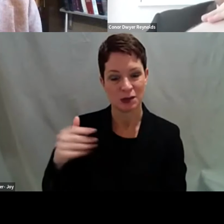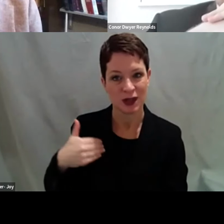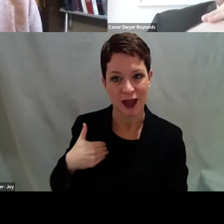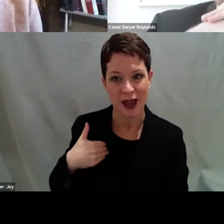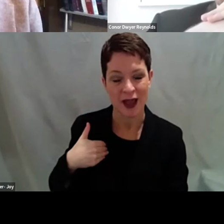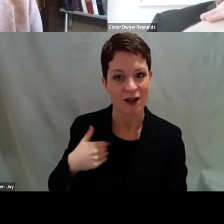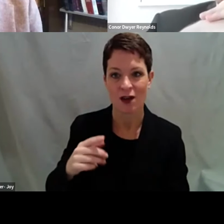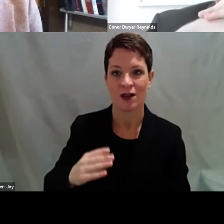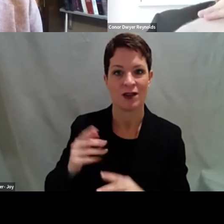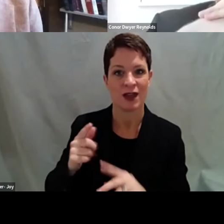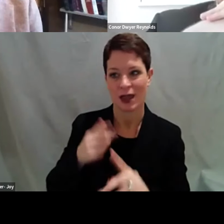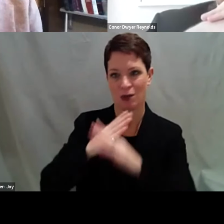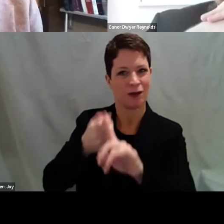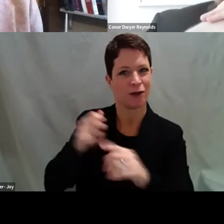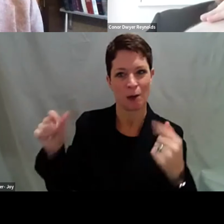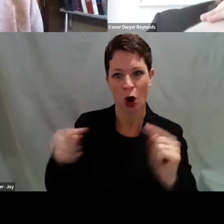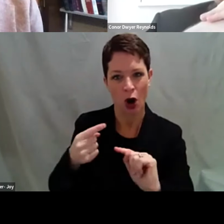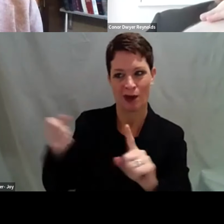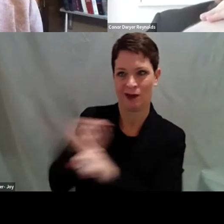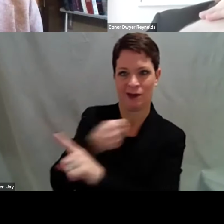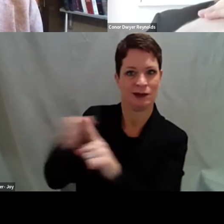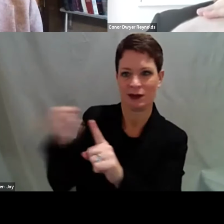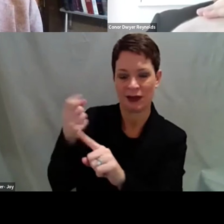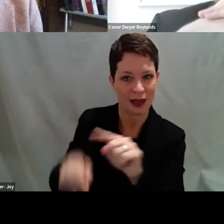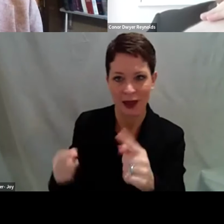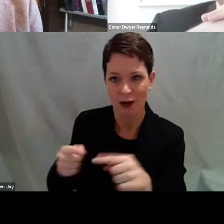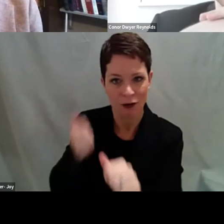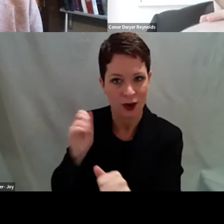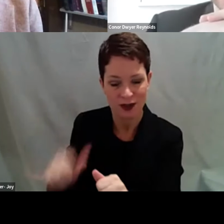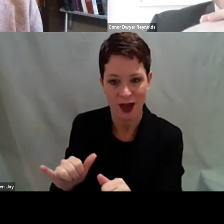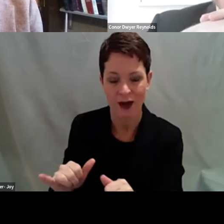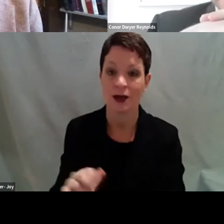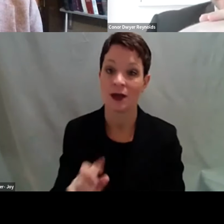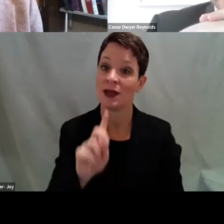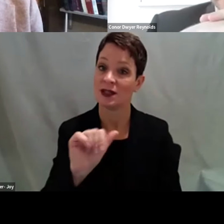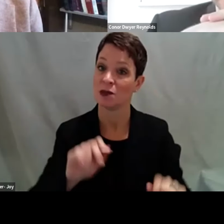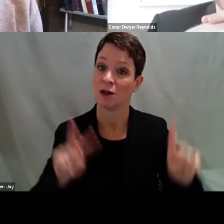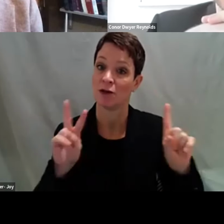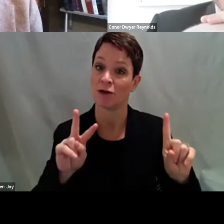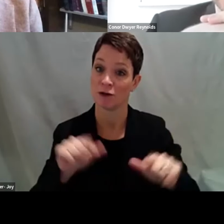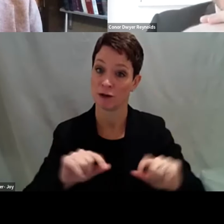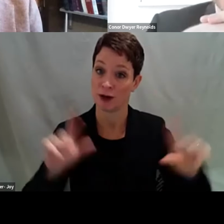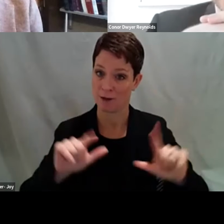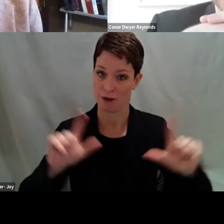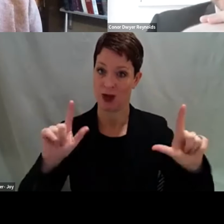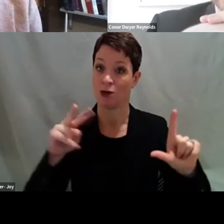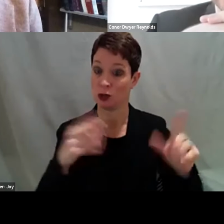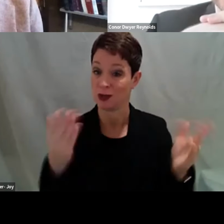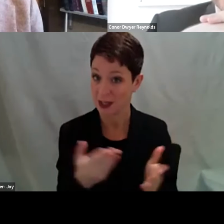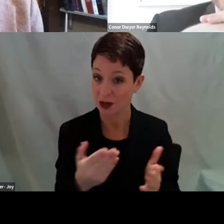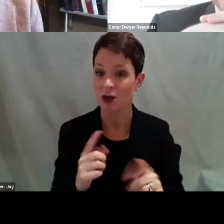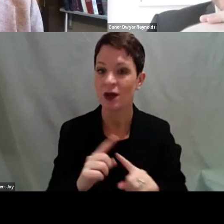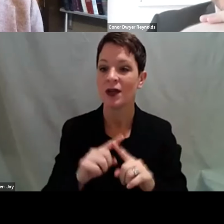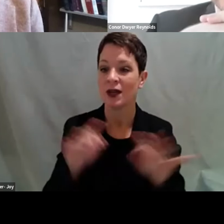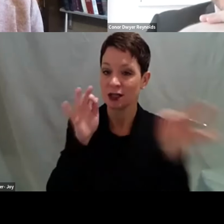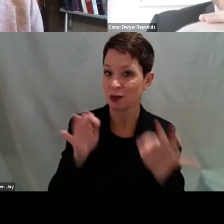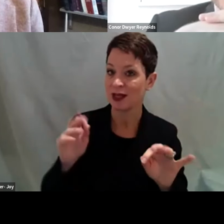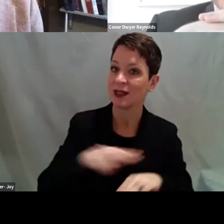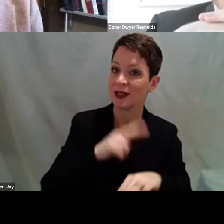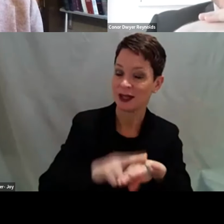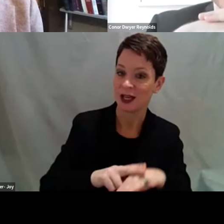assaults. So I find that where disability frames are used here, they are used to describe the nature of